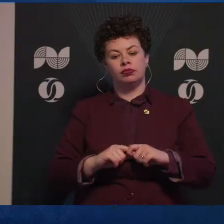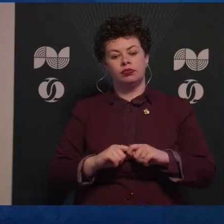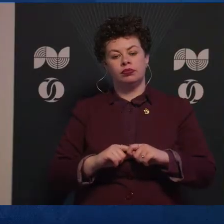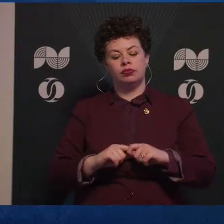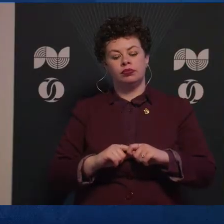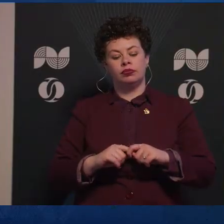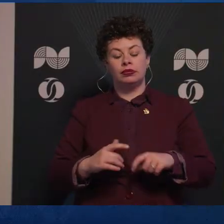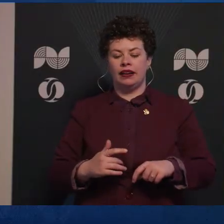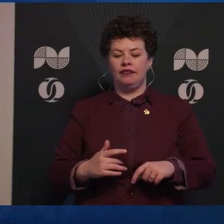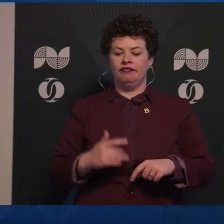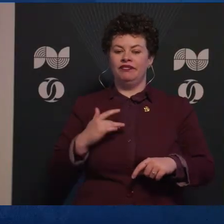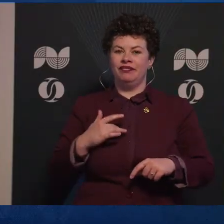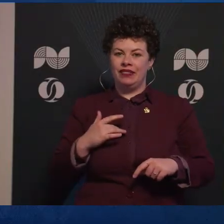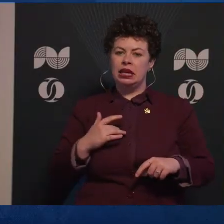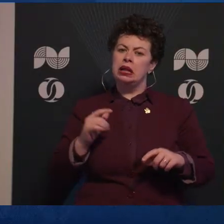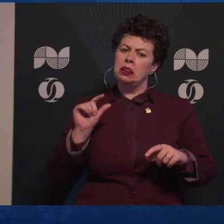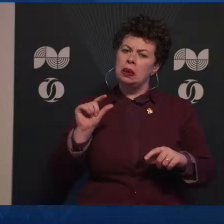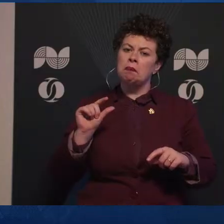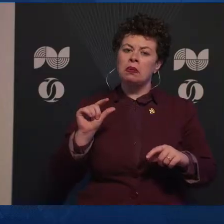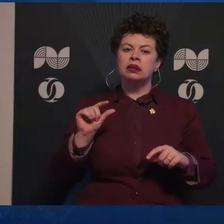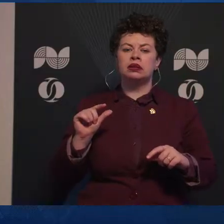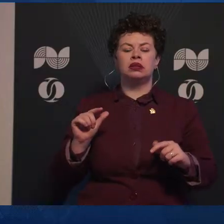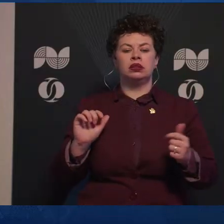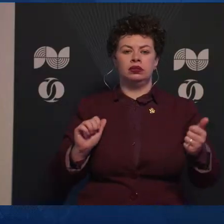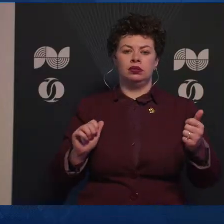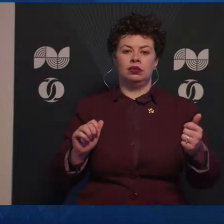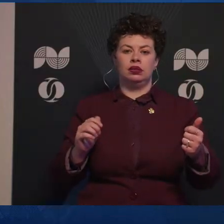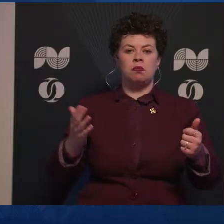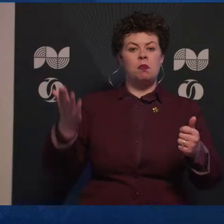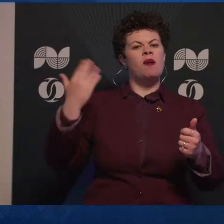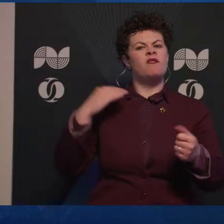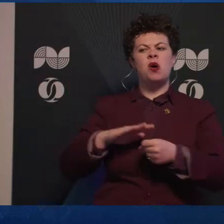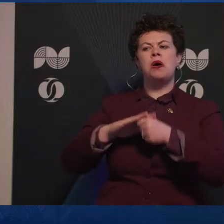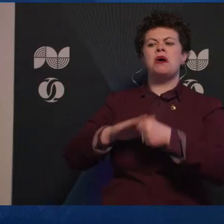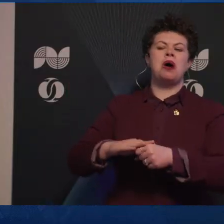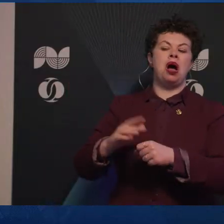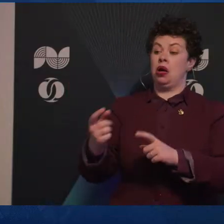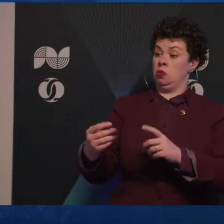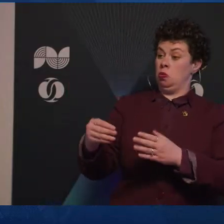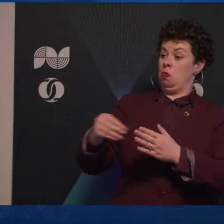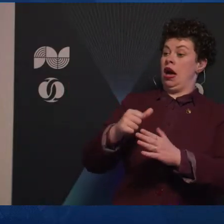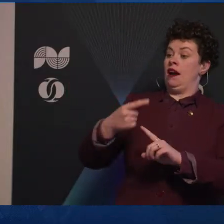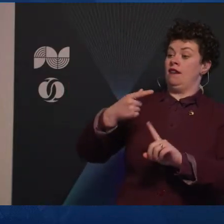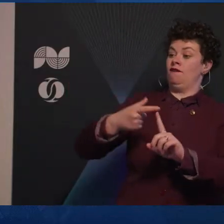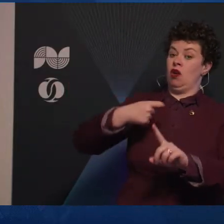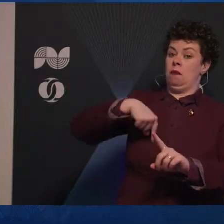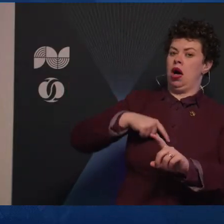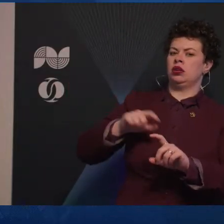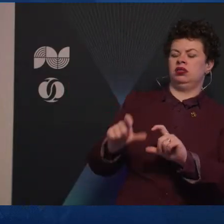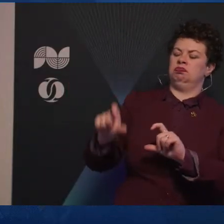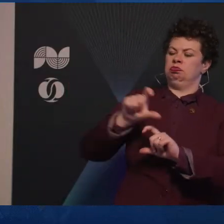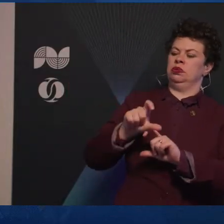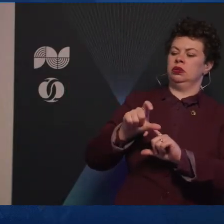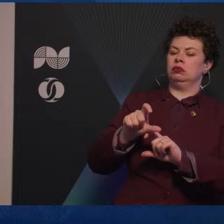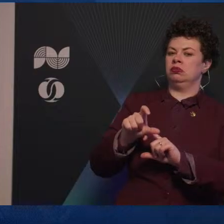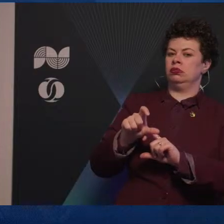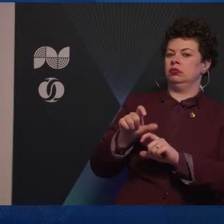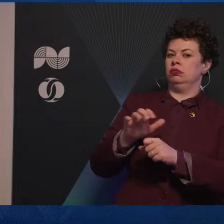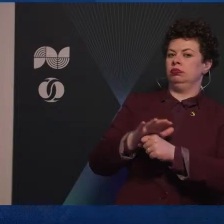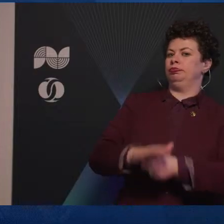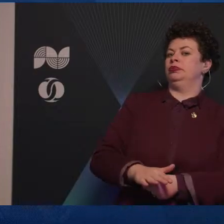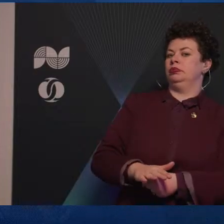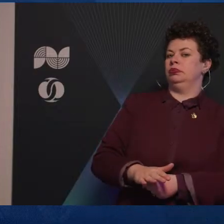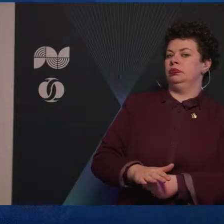a catch-up argument sometimes for discriminatory policy. And so it can work. And so maybe this is the